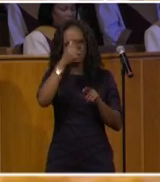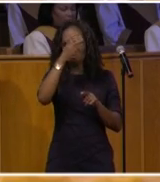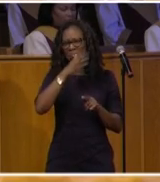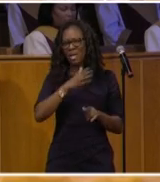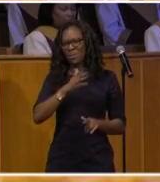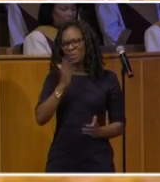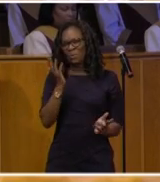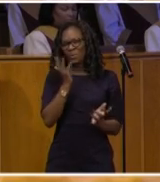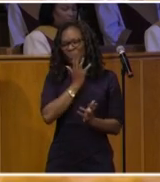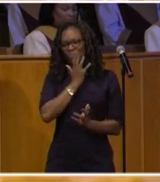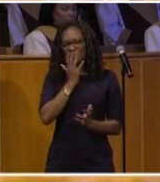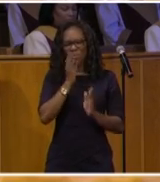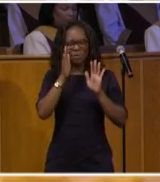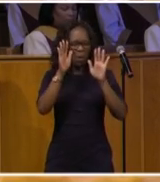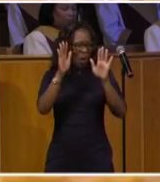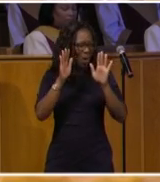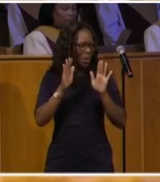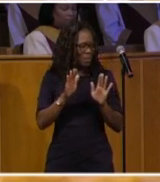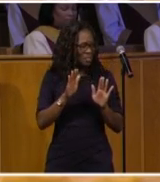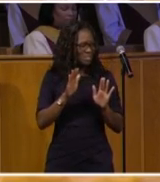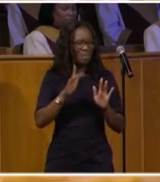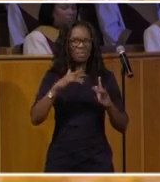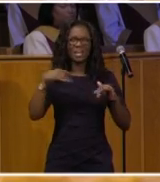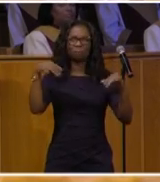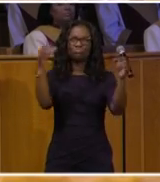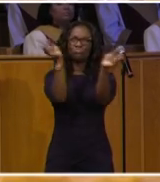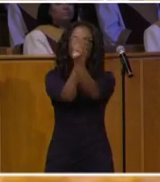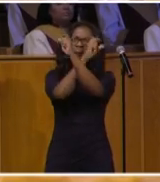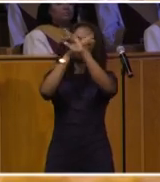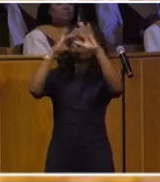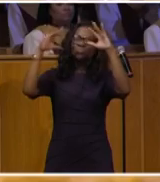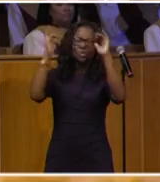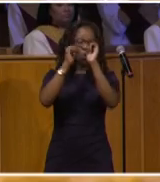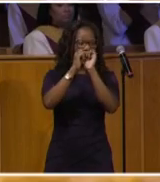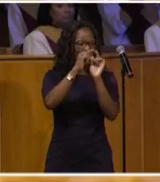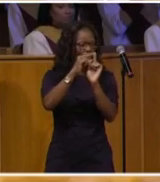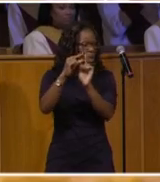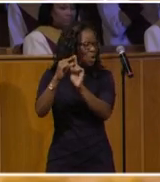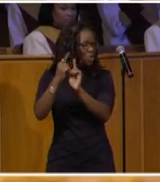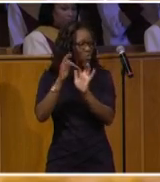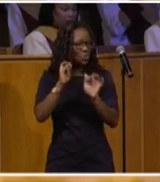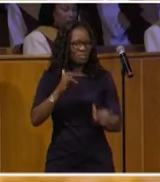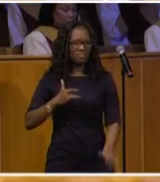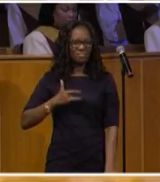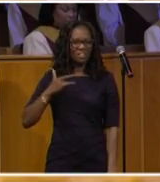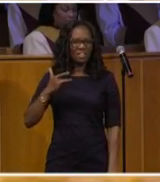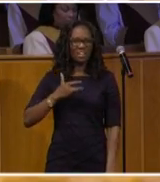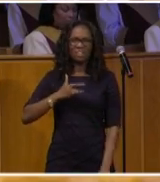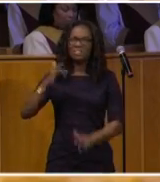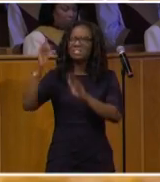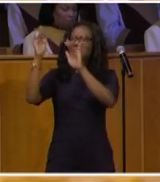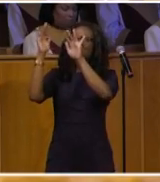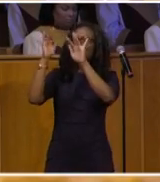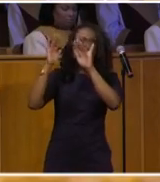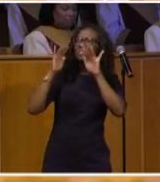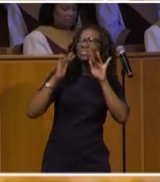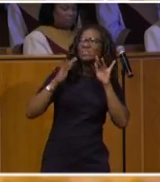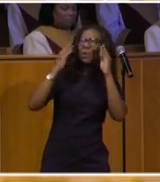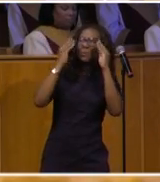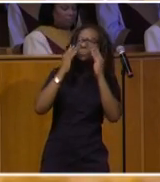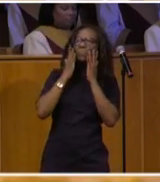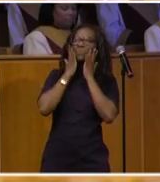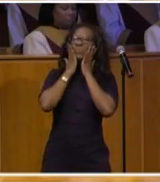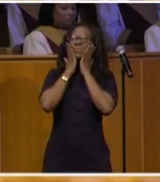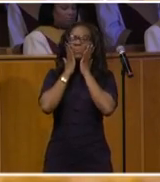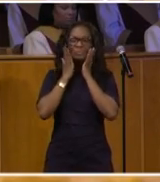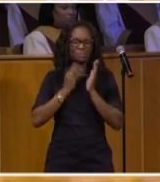master at painting a word picture so that you could feel the snow on your skin when he talked about it.